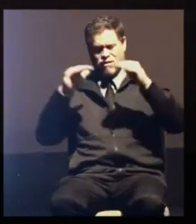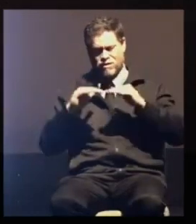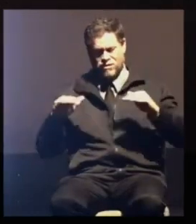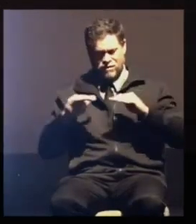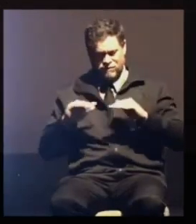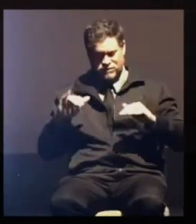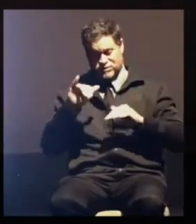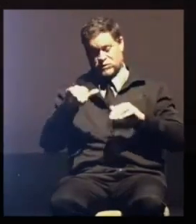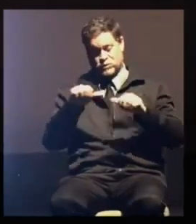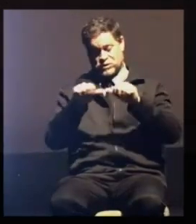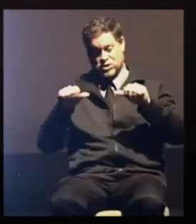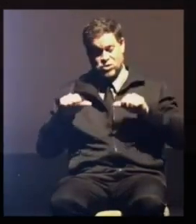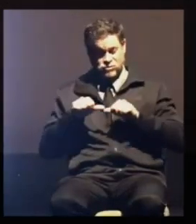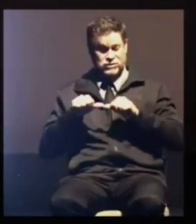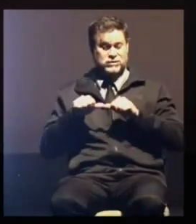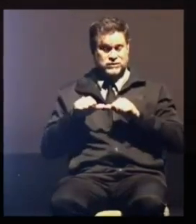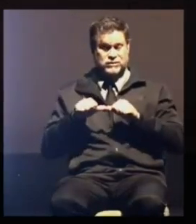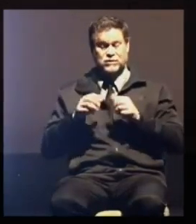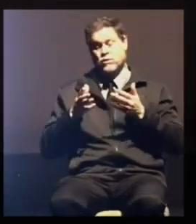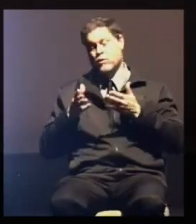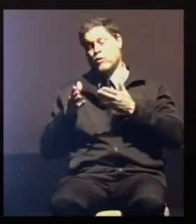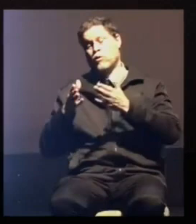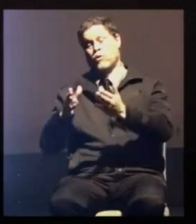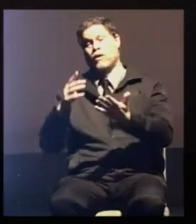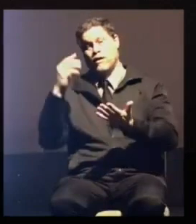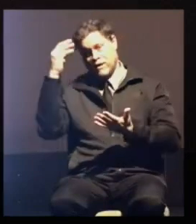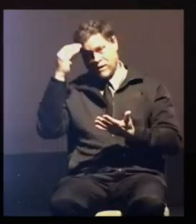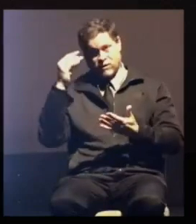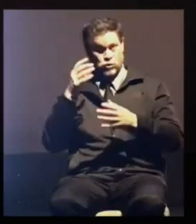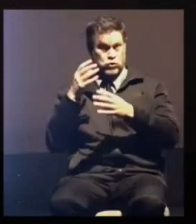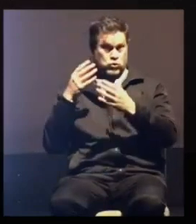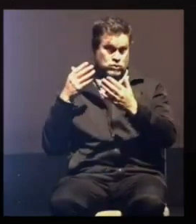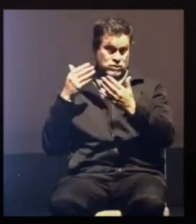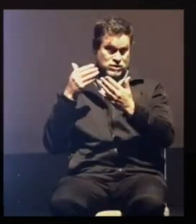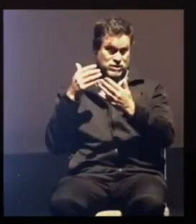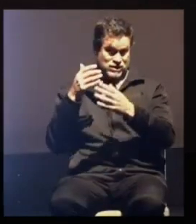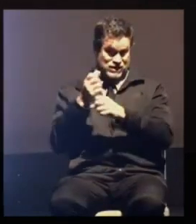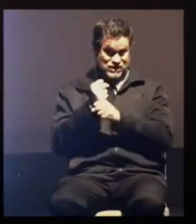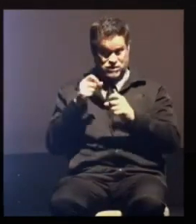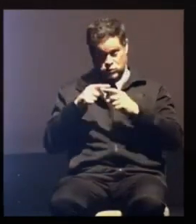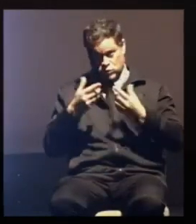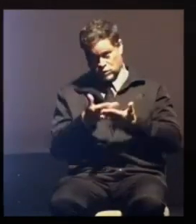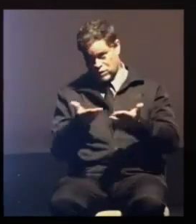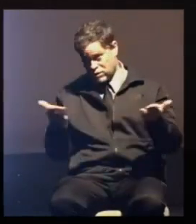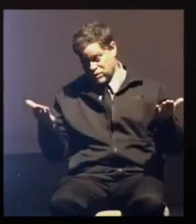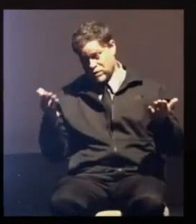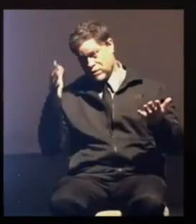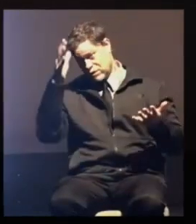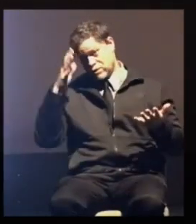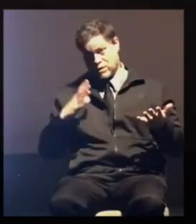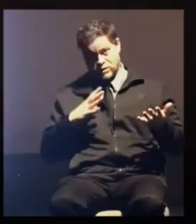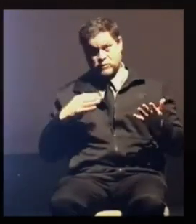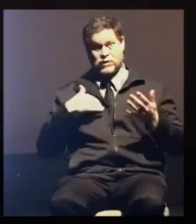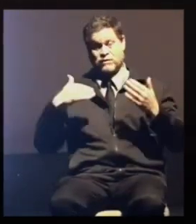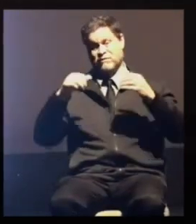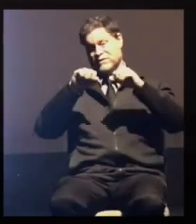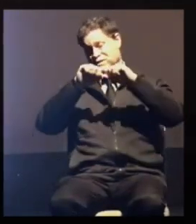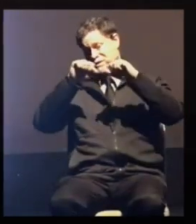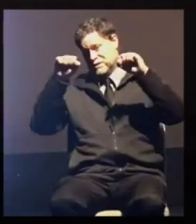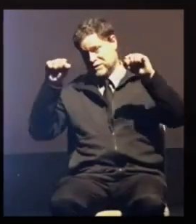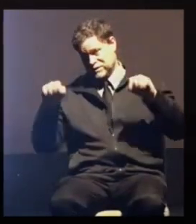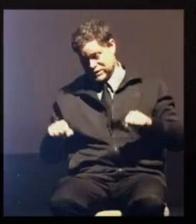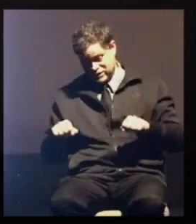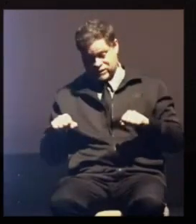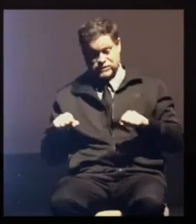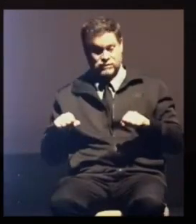areas. And then the way I think you really get to the guys is we have a system.